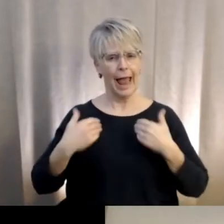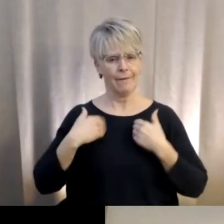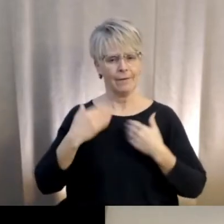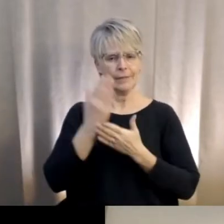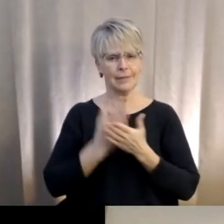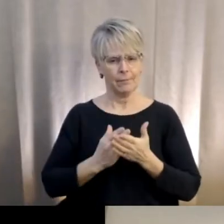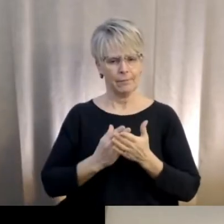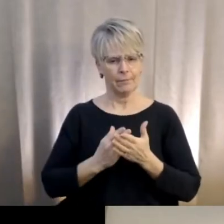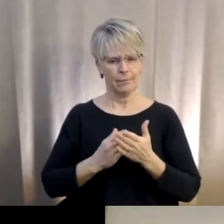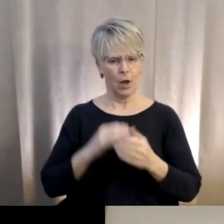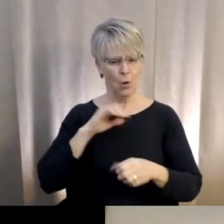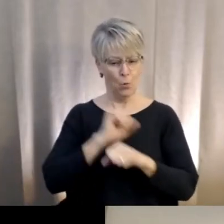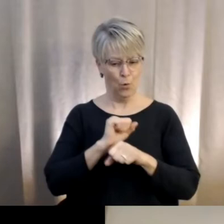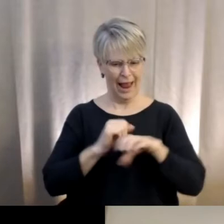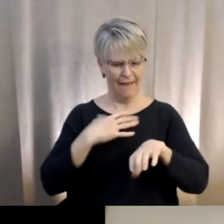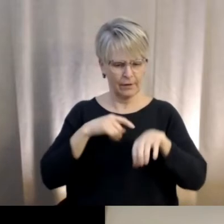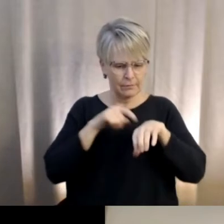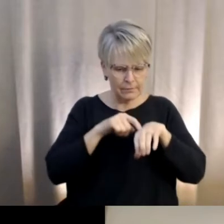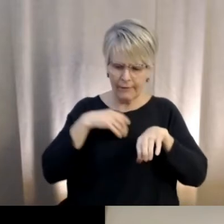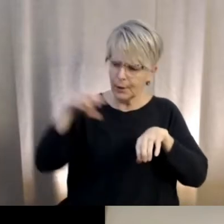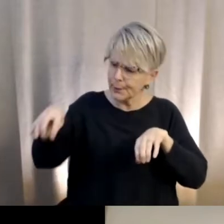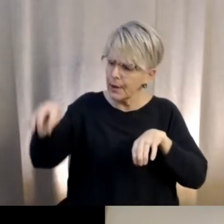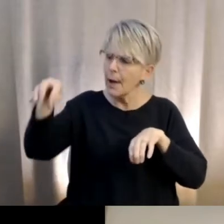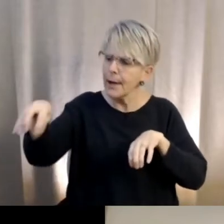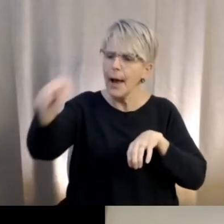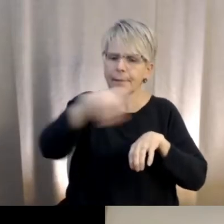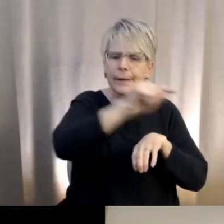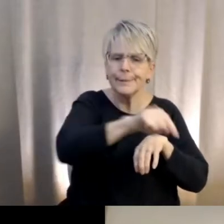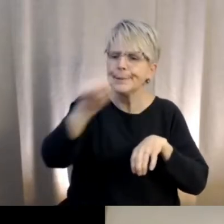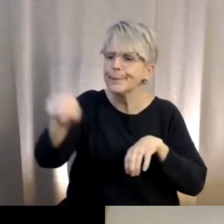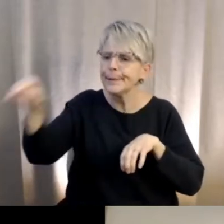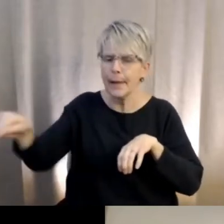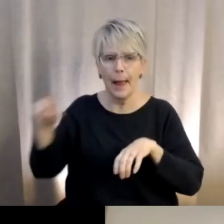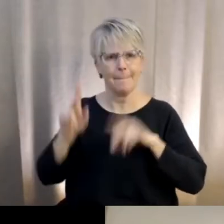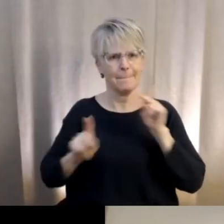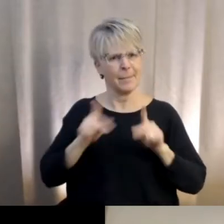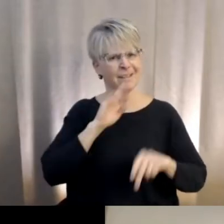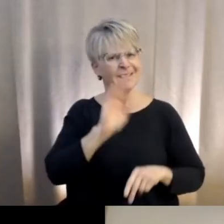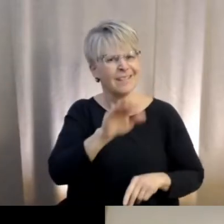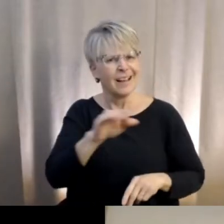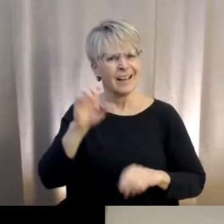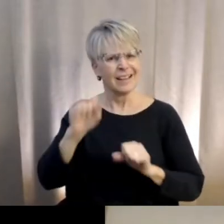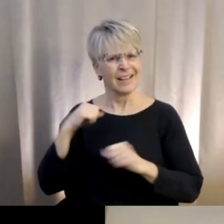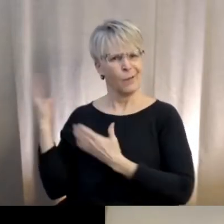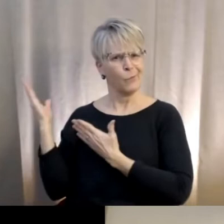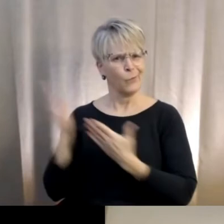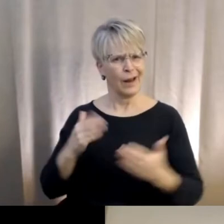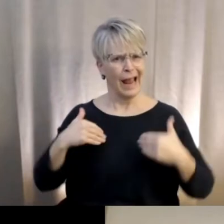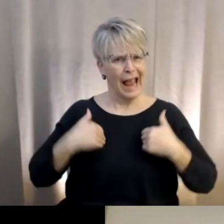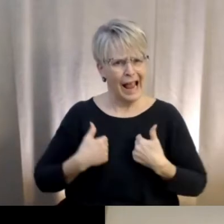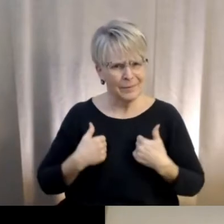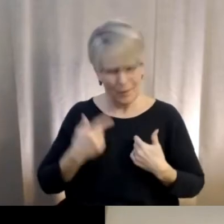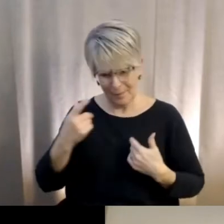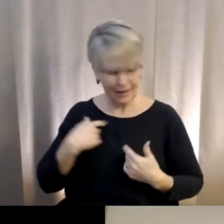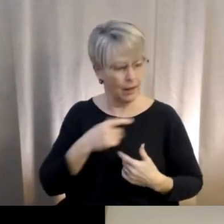facilities in how we deliver services, and individuals were wanting to bring their animals to where they live because they were away from home for